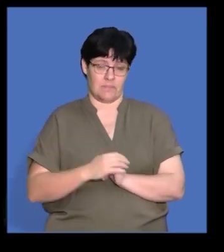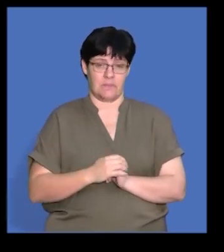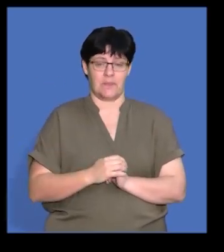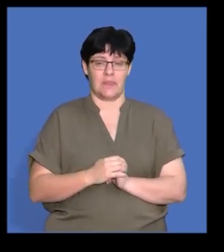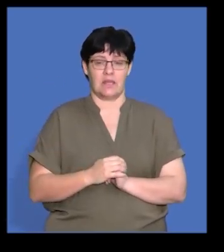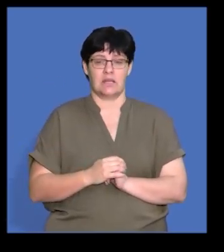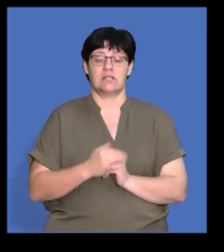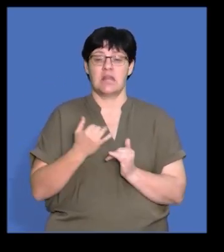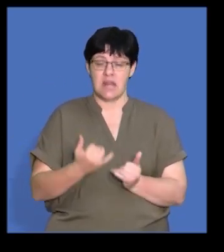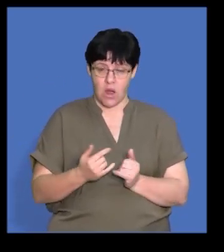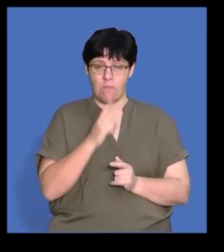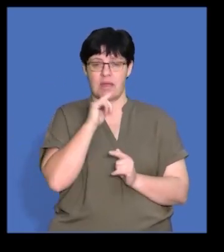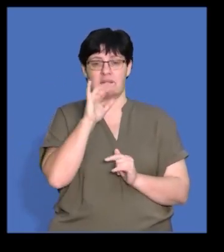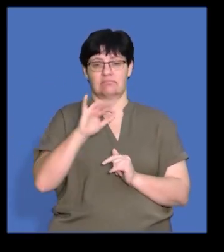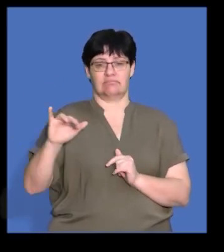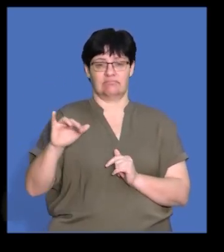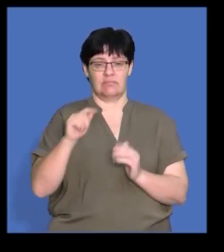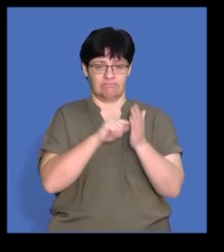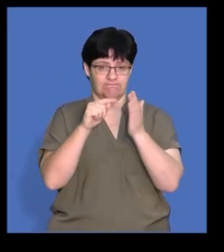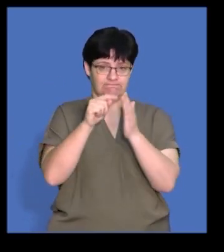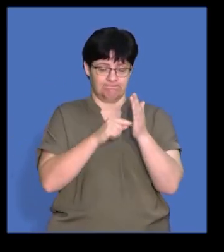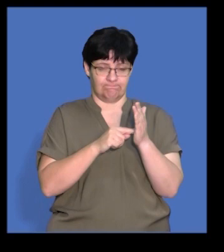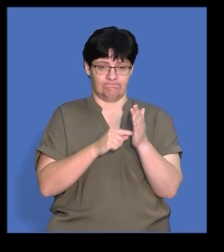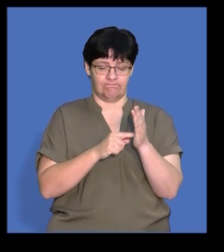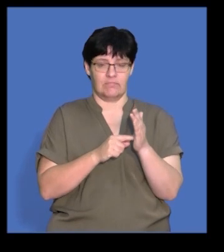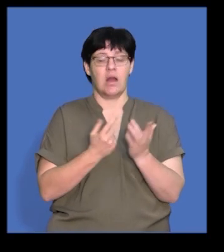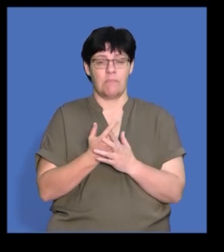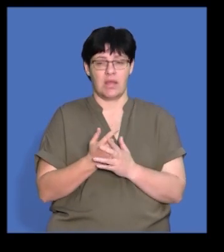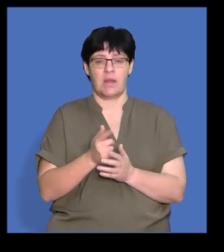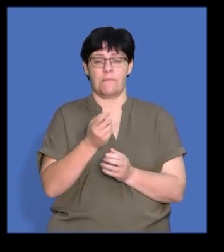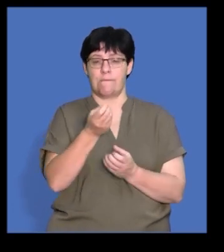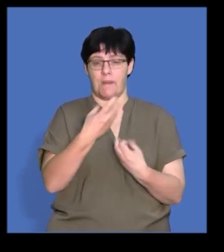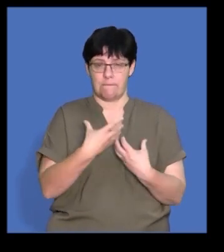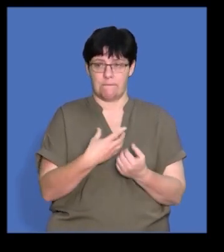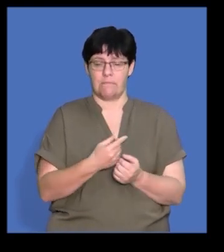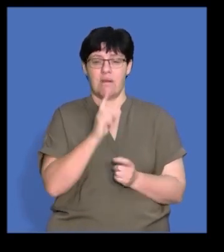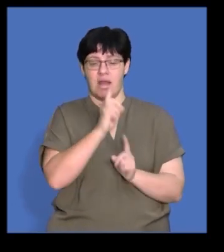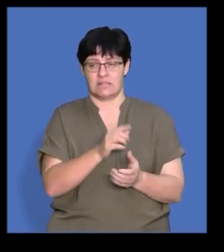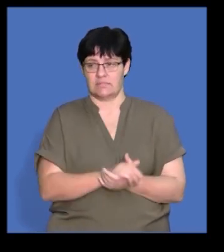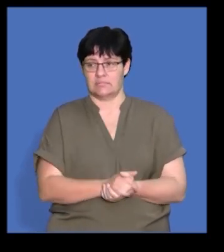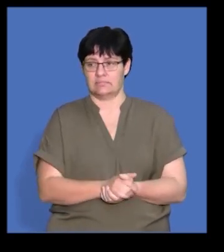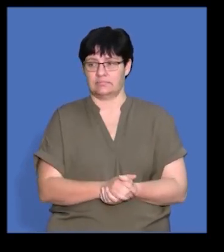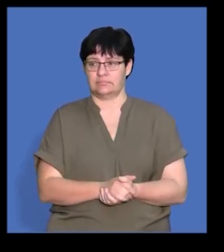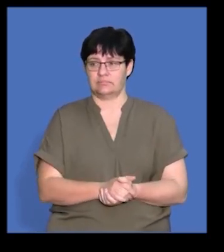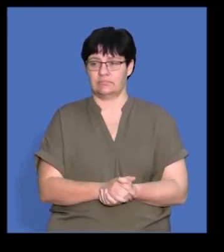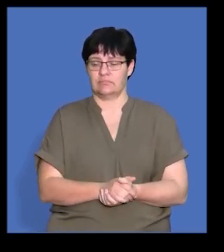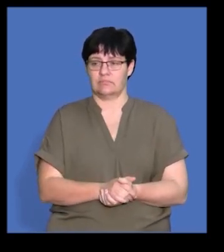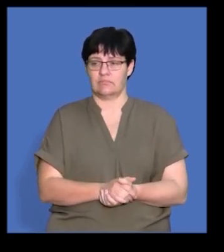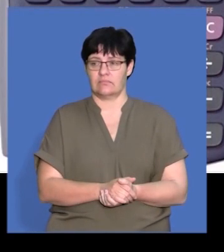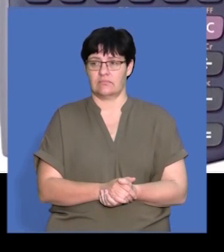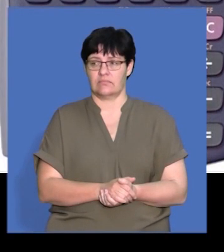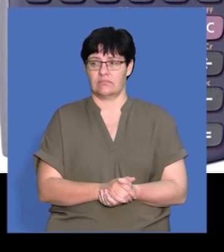Right, and now I can type that exactly onto my calculator, and I will get the answer. So let's do this